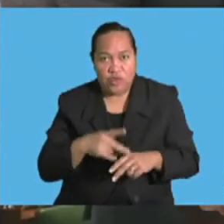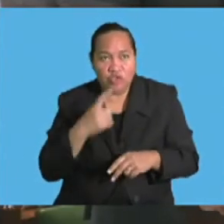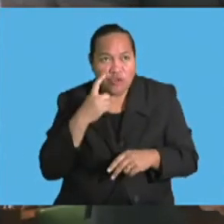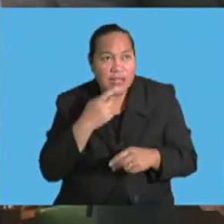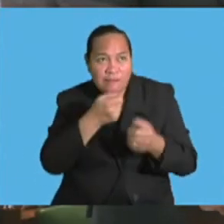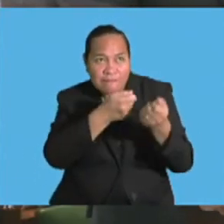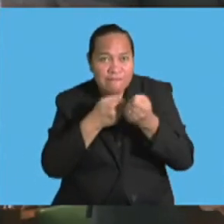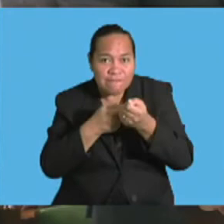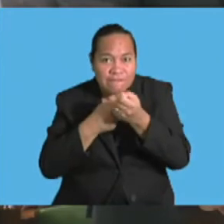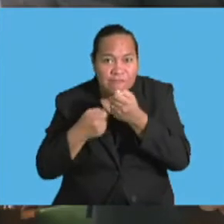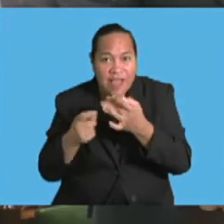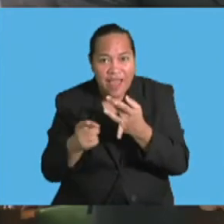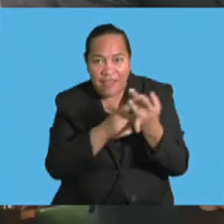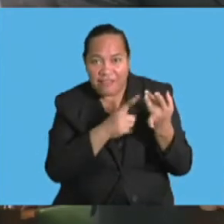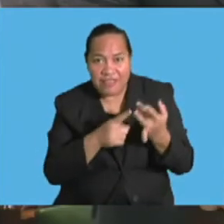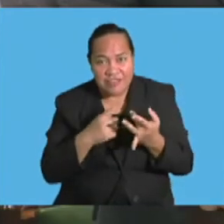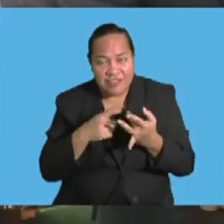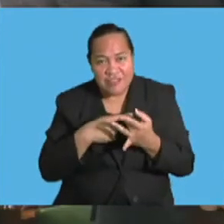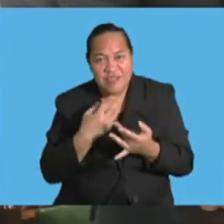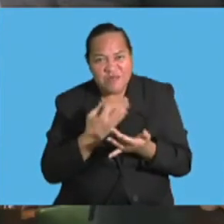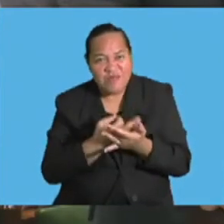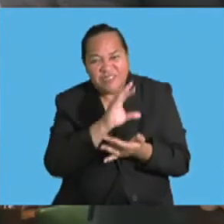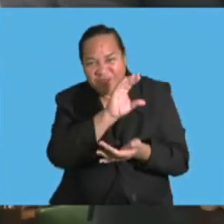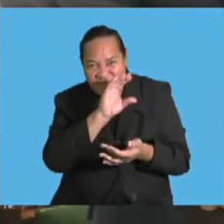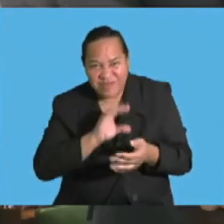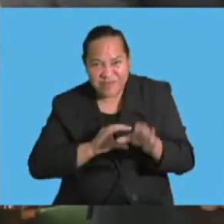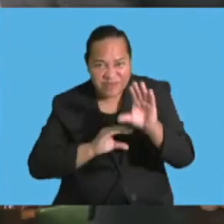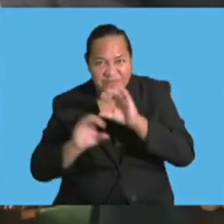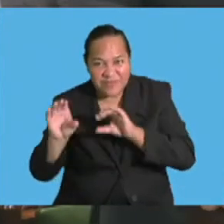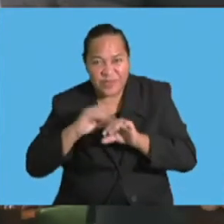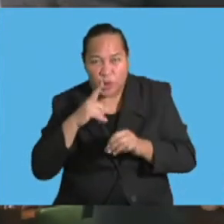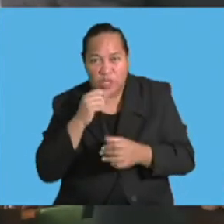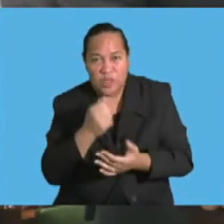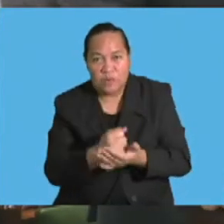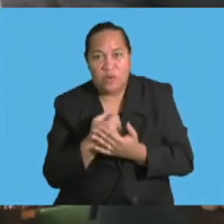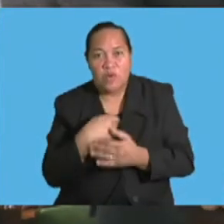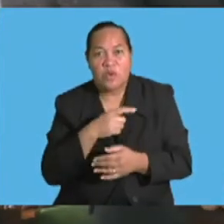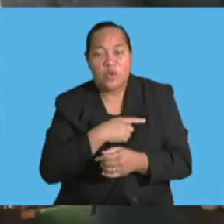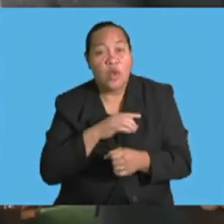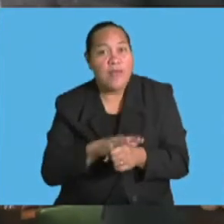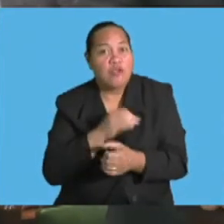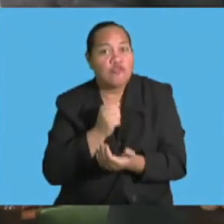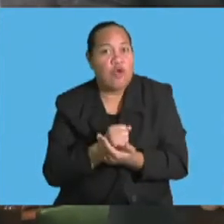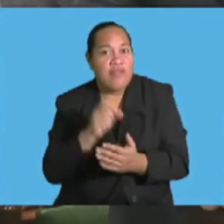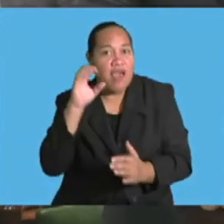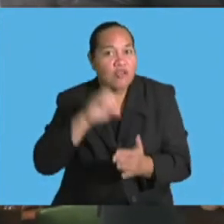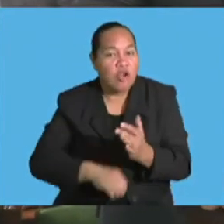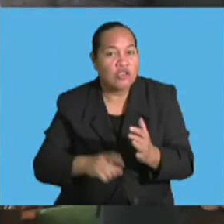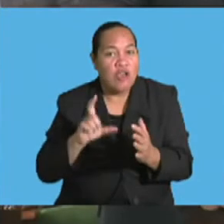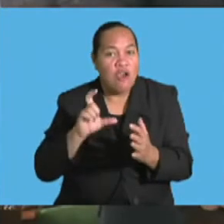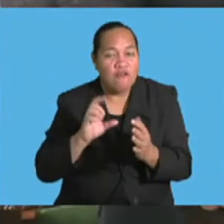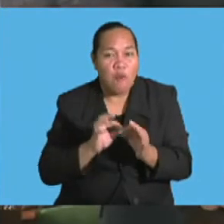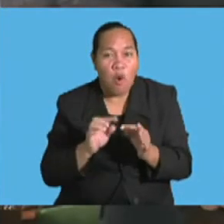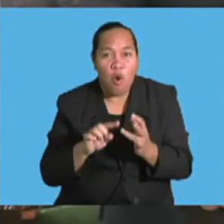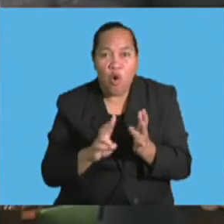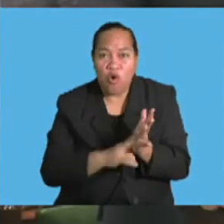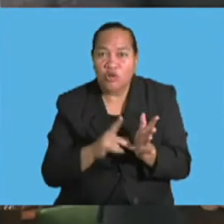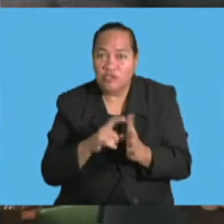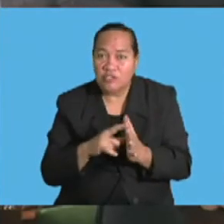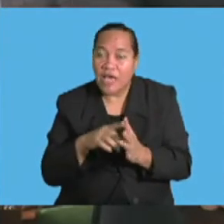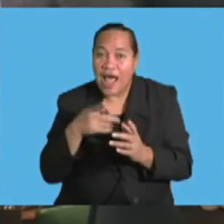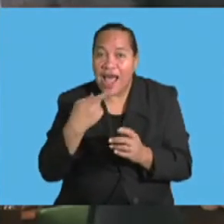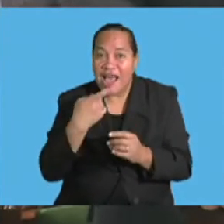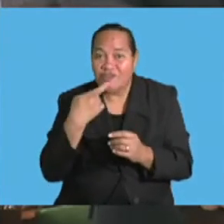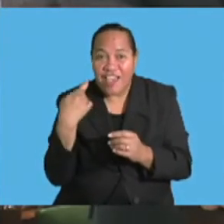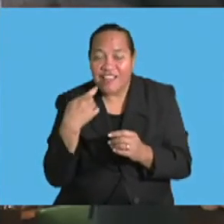the coming months. We must, in this respect, also ensure that the cost of bonds are attractive and sustainable. We look forward to